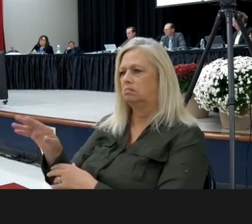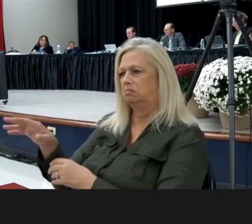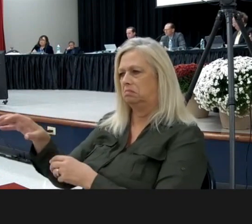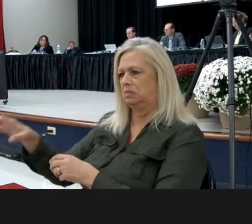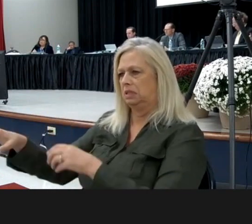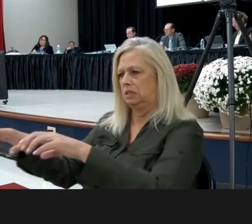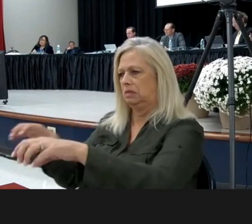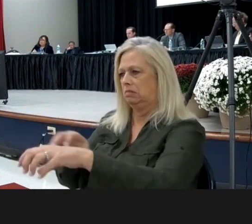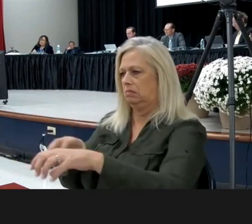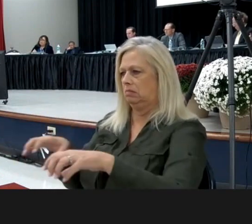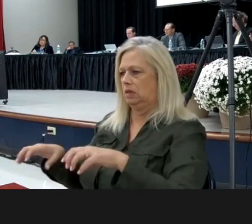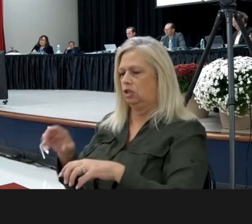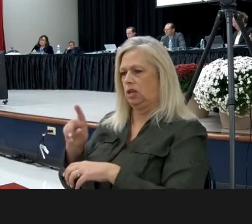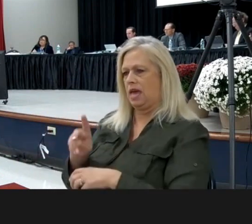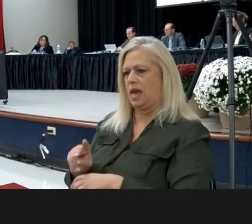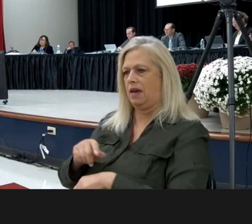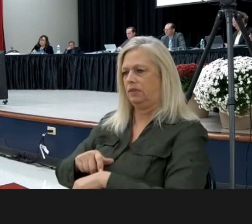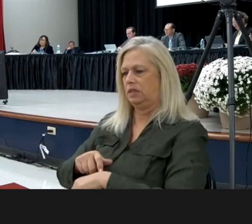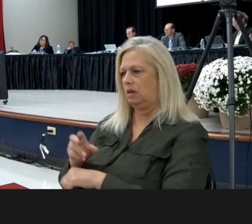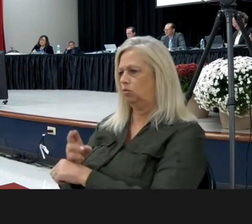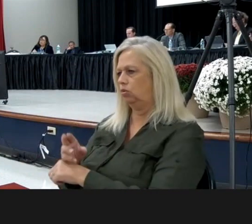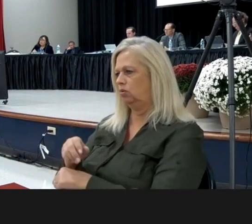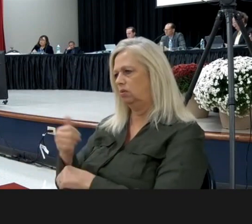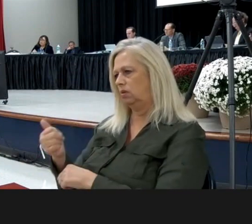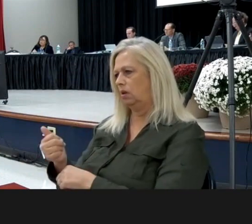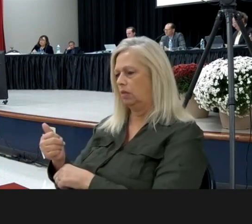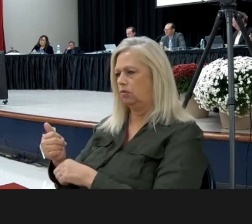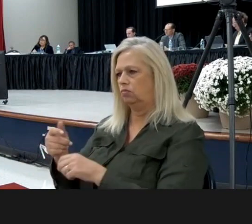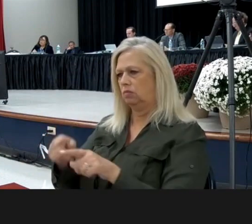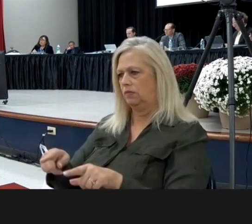and halftime use, and for other events that can be hosted.